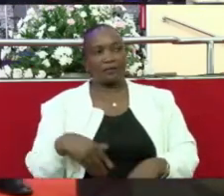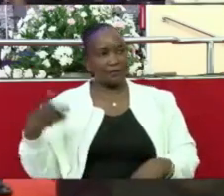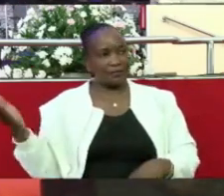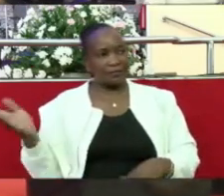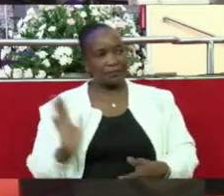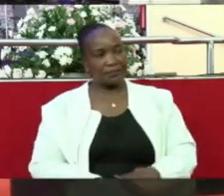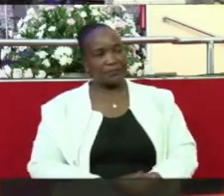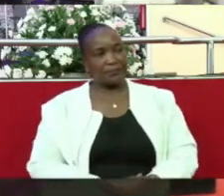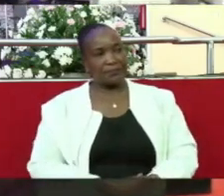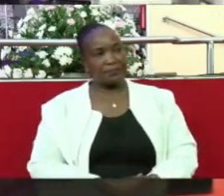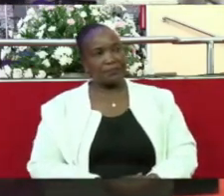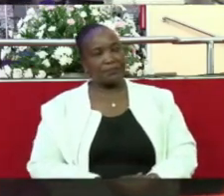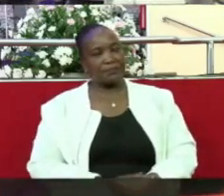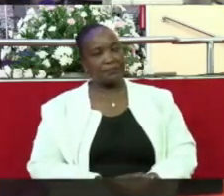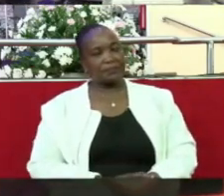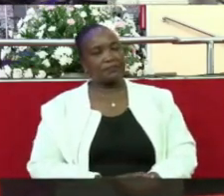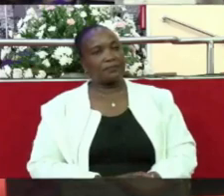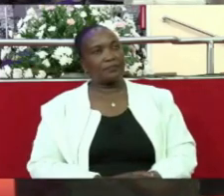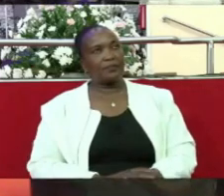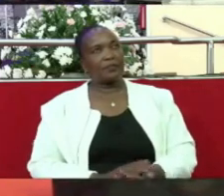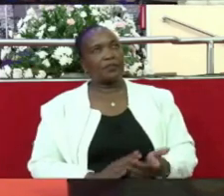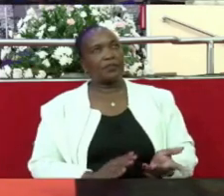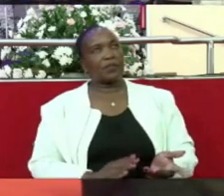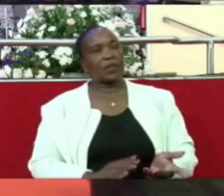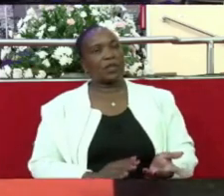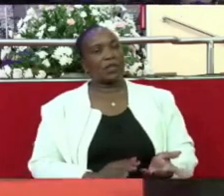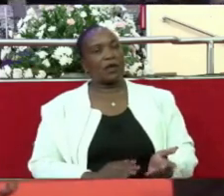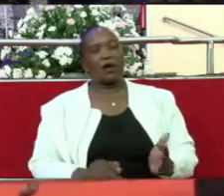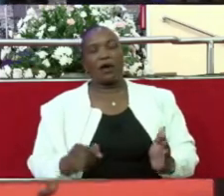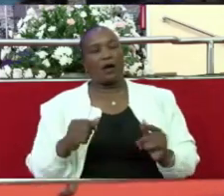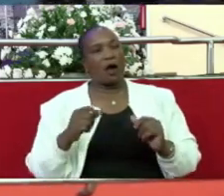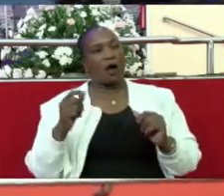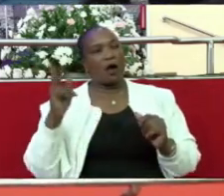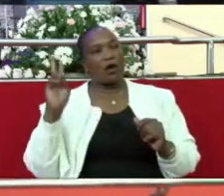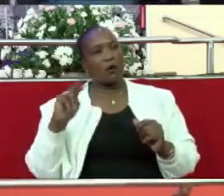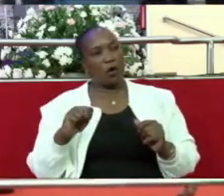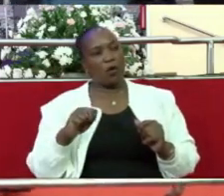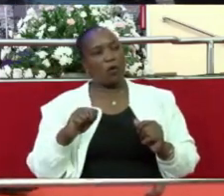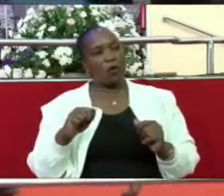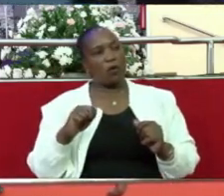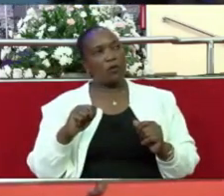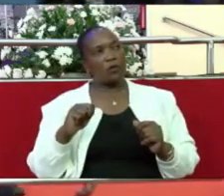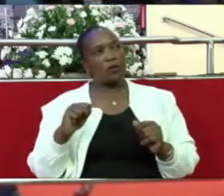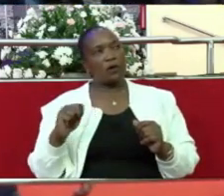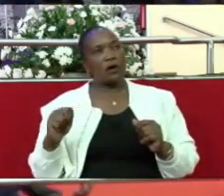There was no position that I was to go into. But there was a position created for me